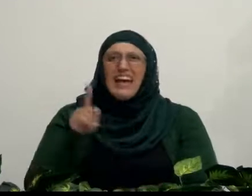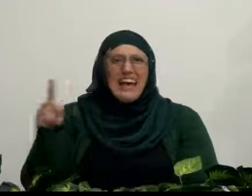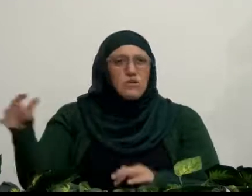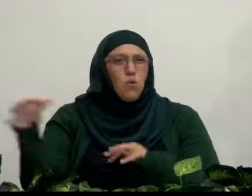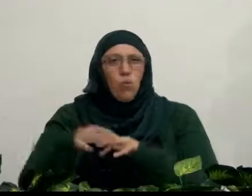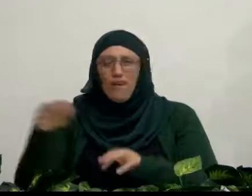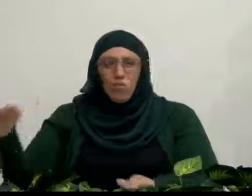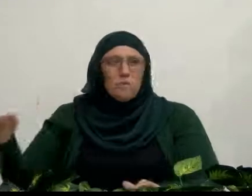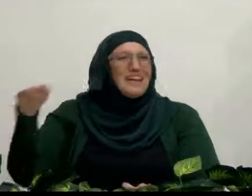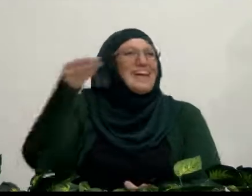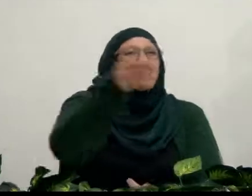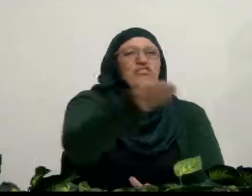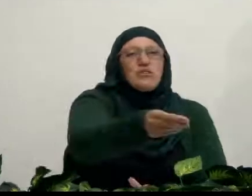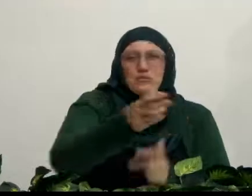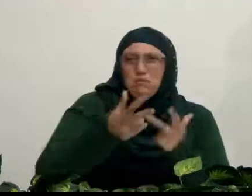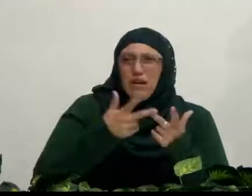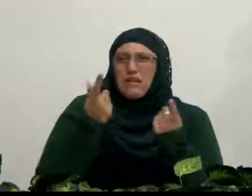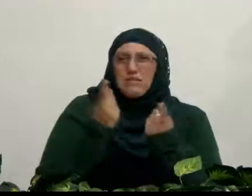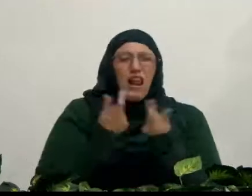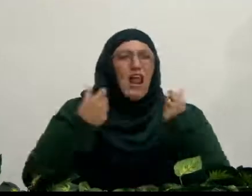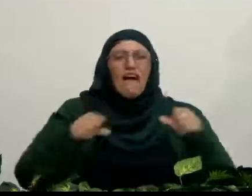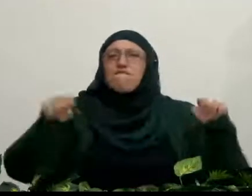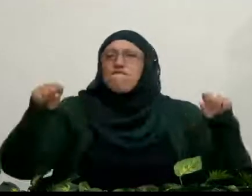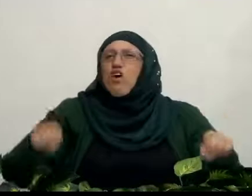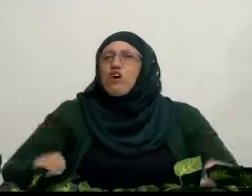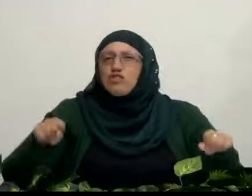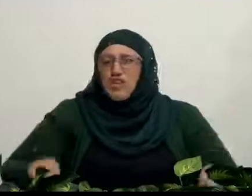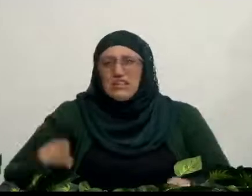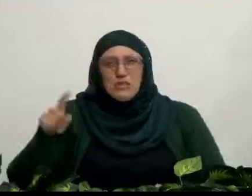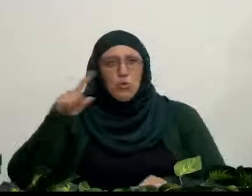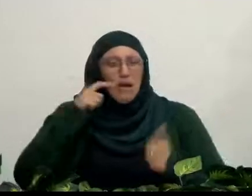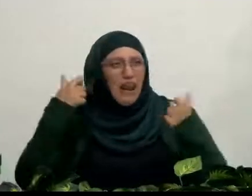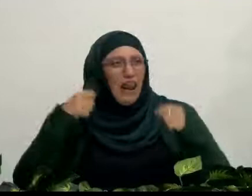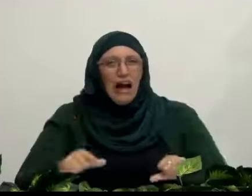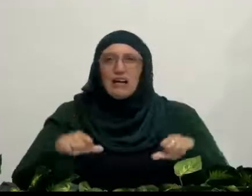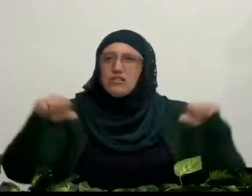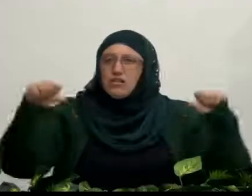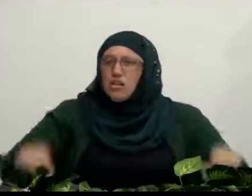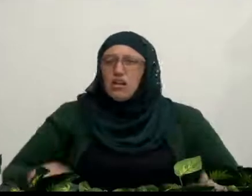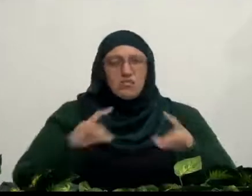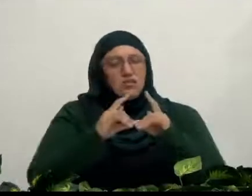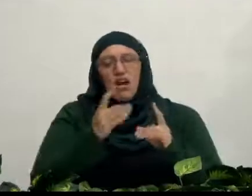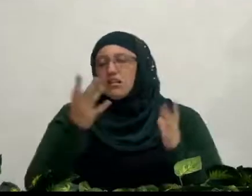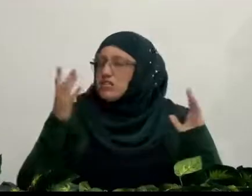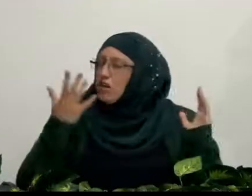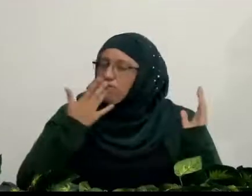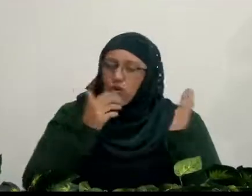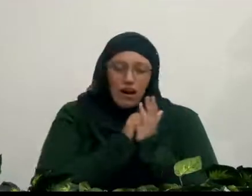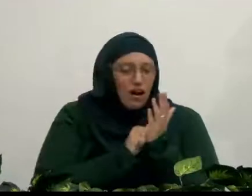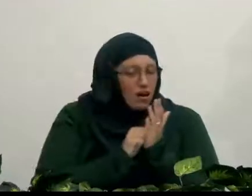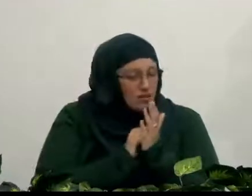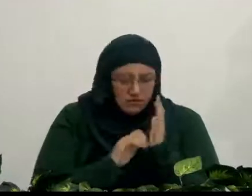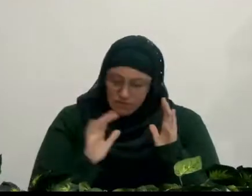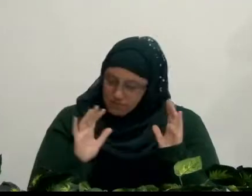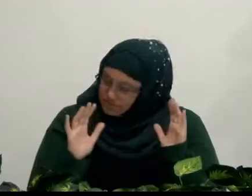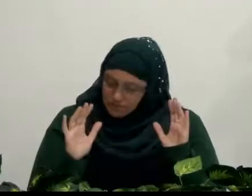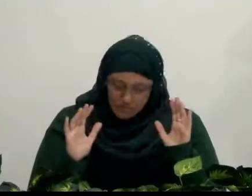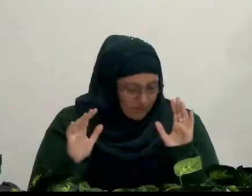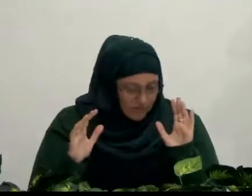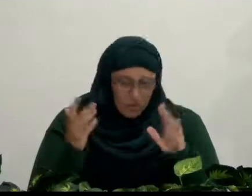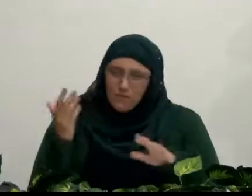with the rest of his furniture. She would be treated like a furniture shamefully. This is the time of Jahiliyyah, pre-Islamic